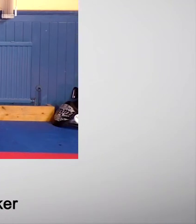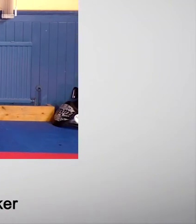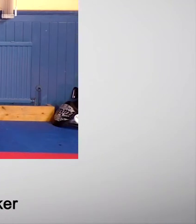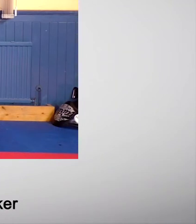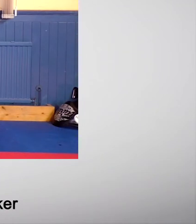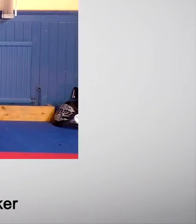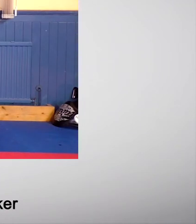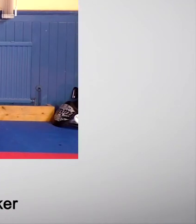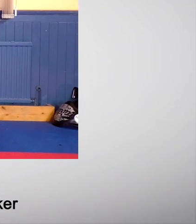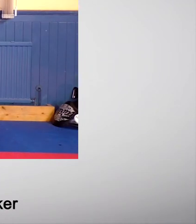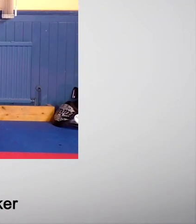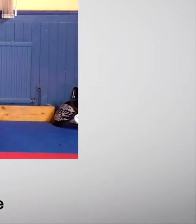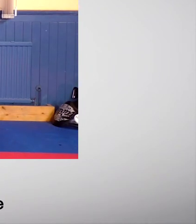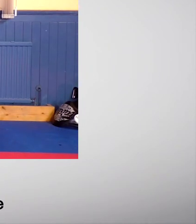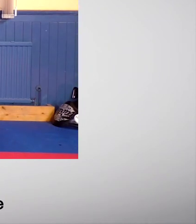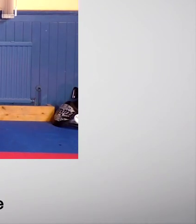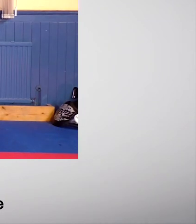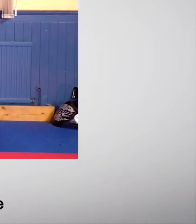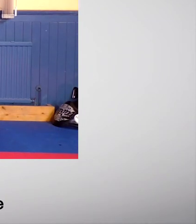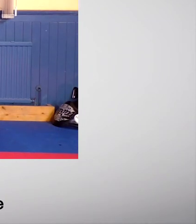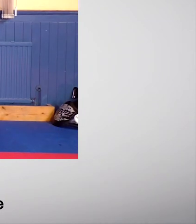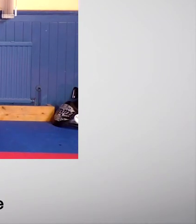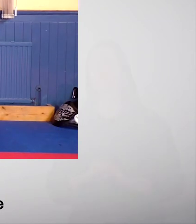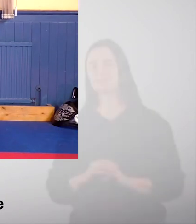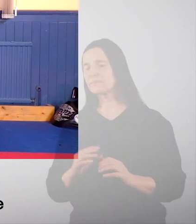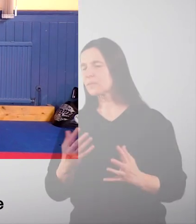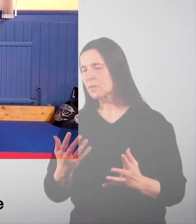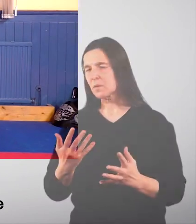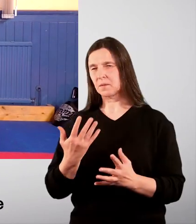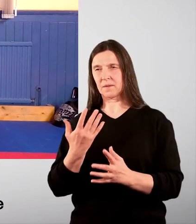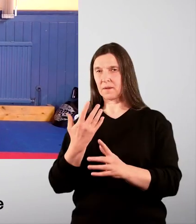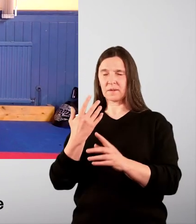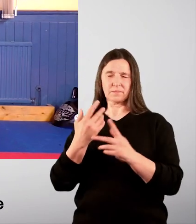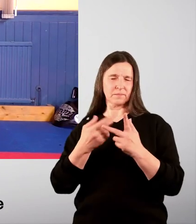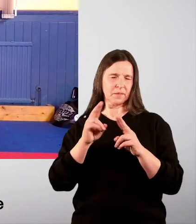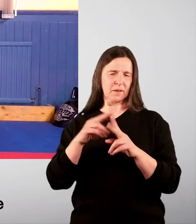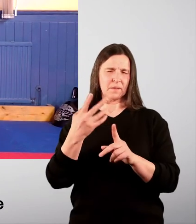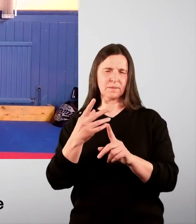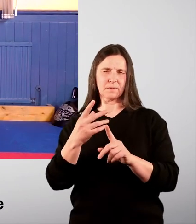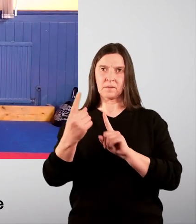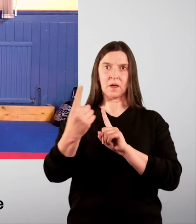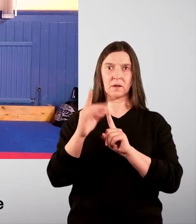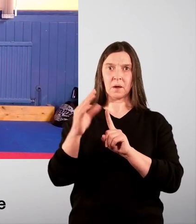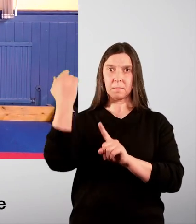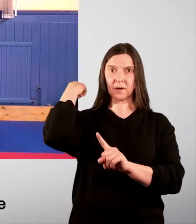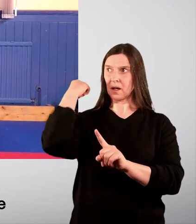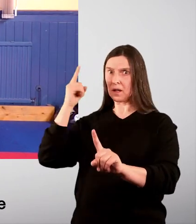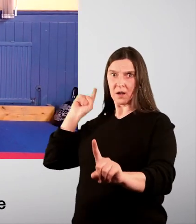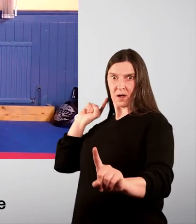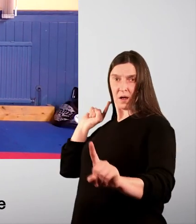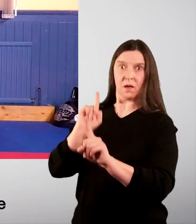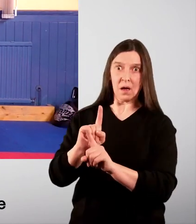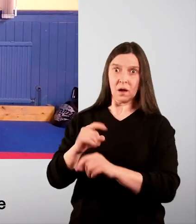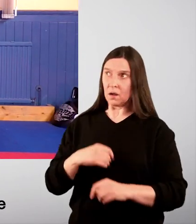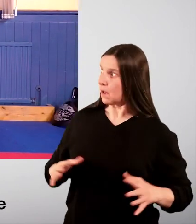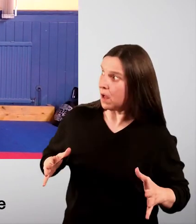do you know it works? Because your attacker will end up bent over and clutching his groin area. Again, male or female. But why we've put the tennis